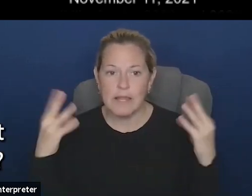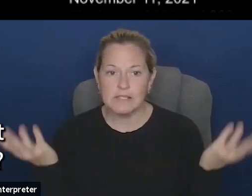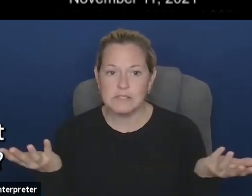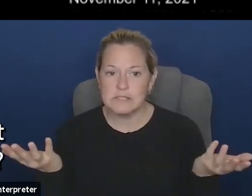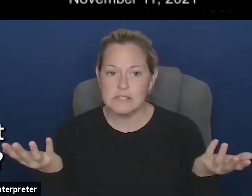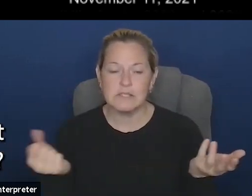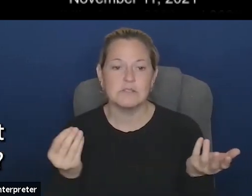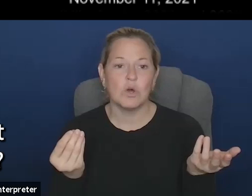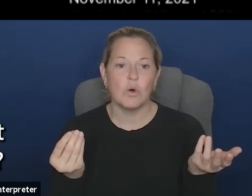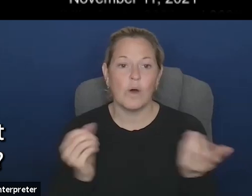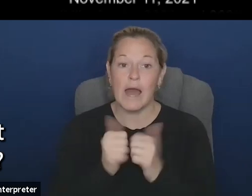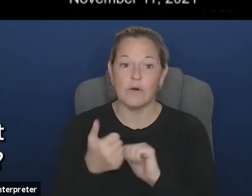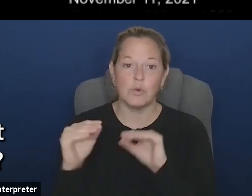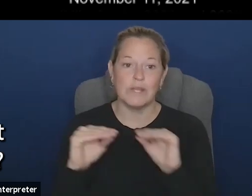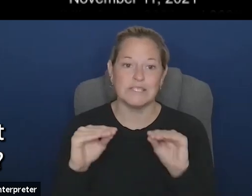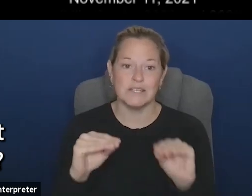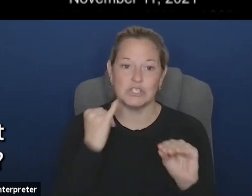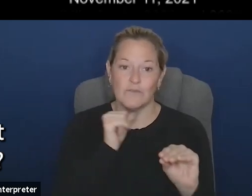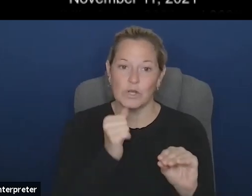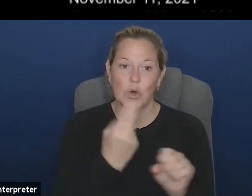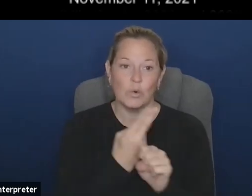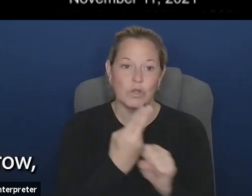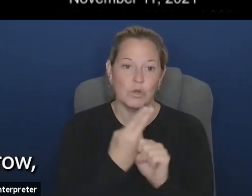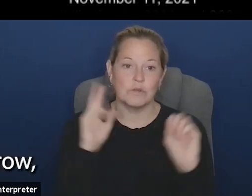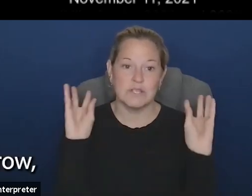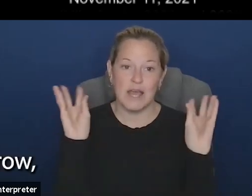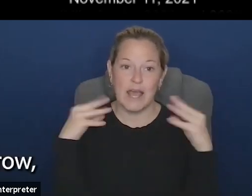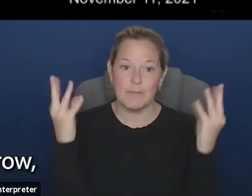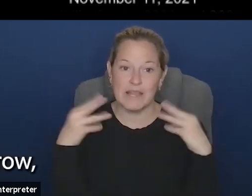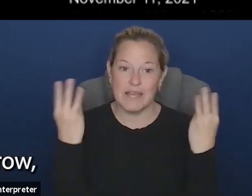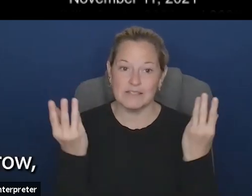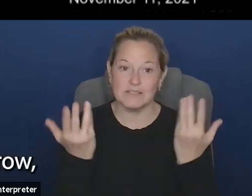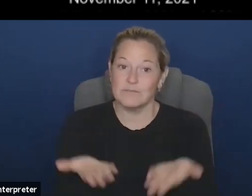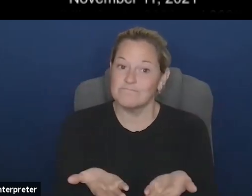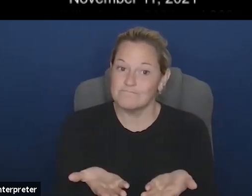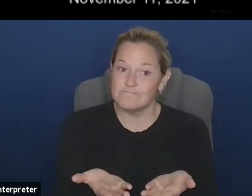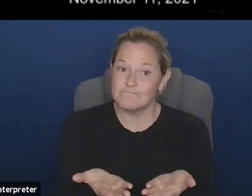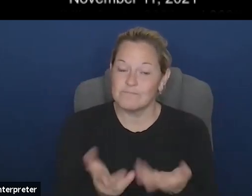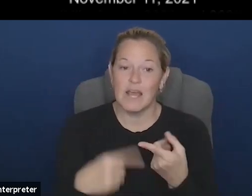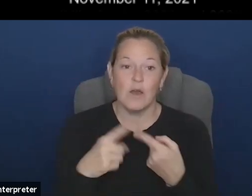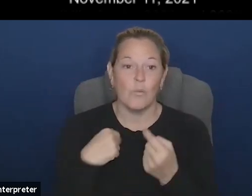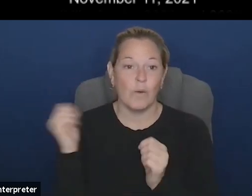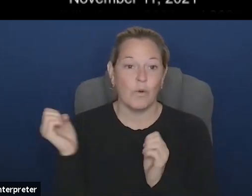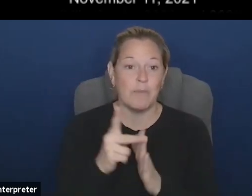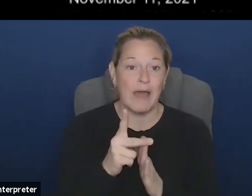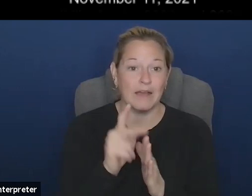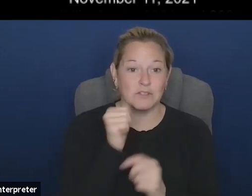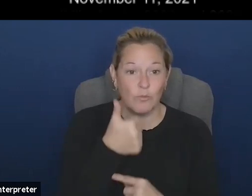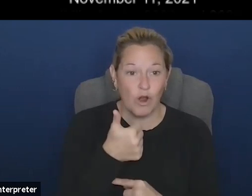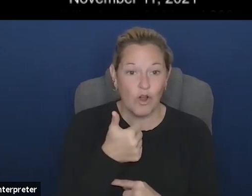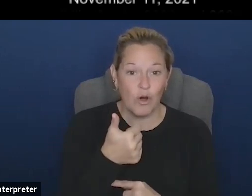you. How do you teach the Doppler effect if you don't use an ambulance siren? And when Ainsley and I are back tomorrow, anyone who wants to give us an answer can